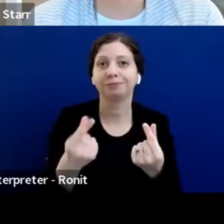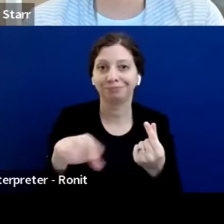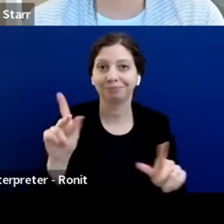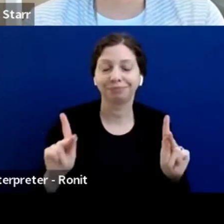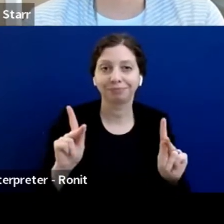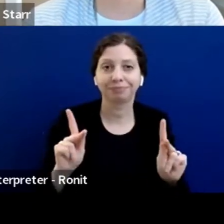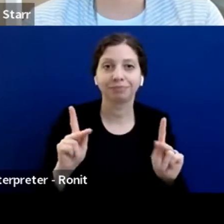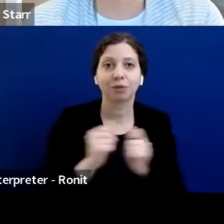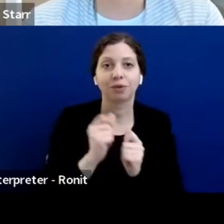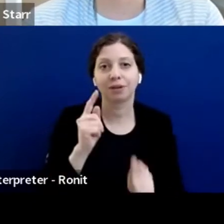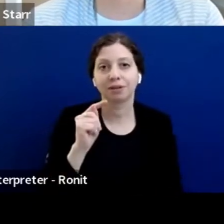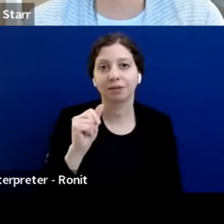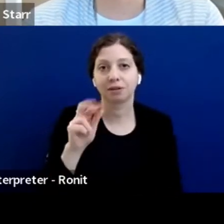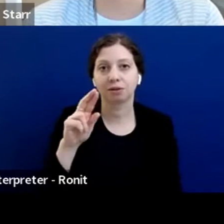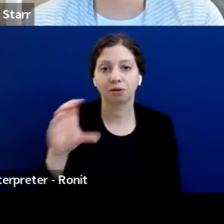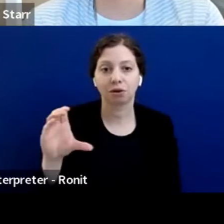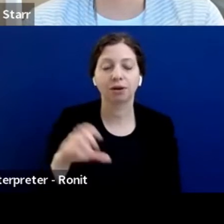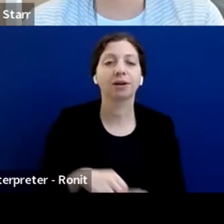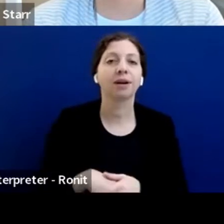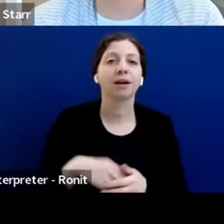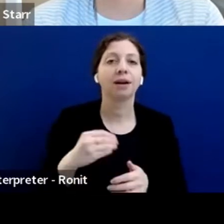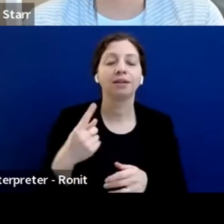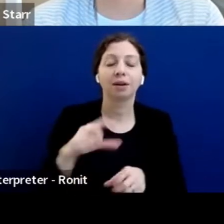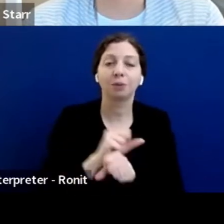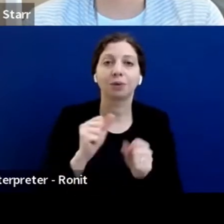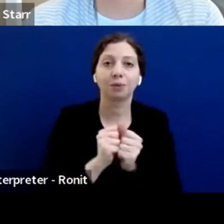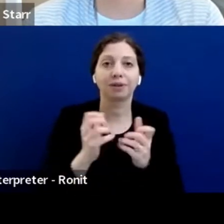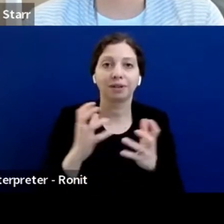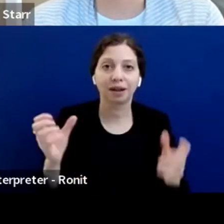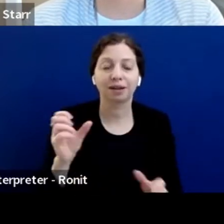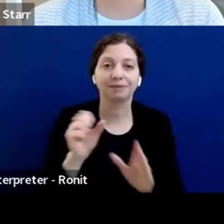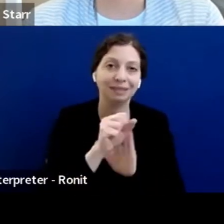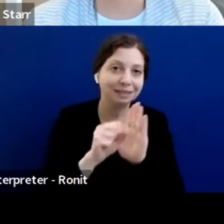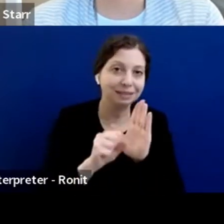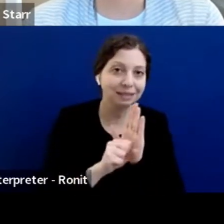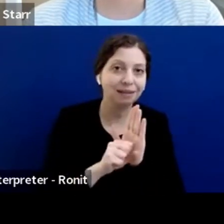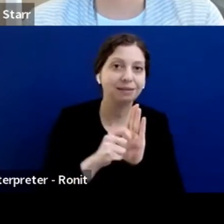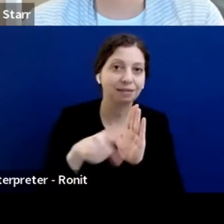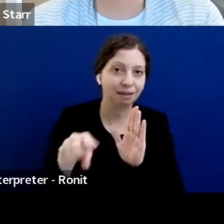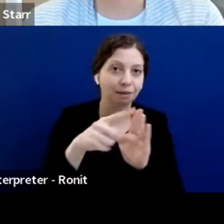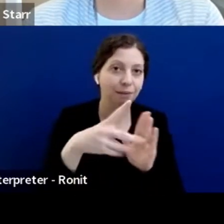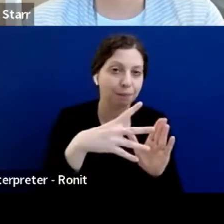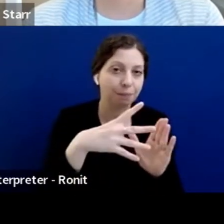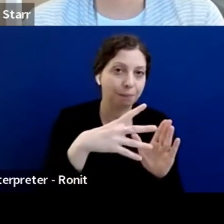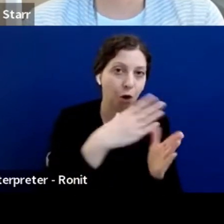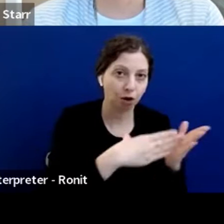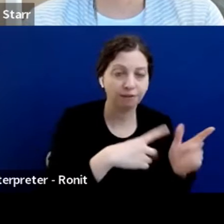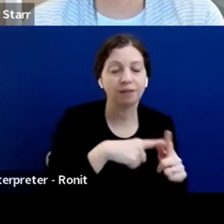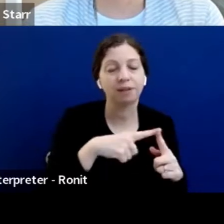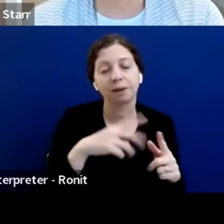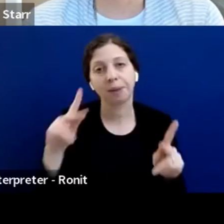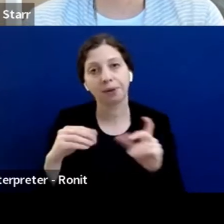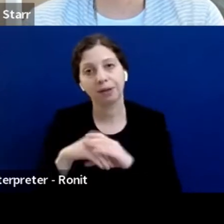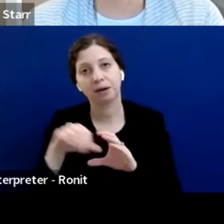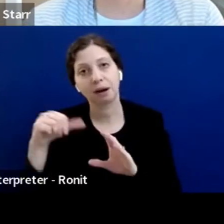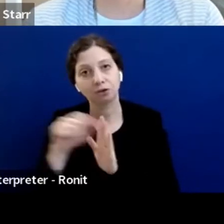with the TARC. And they work with a lot of the states that they're a part of, but also with folks in other states. So if you'd like to know